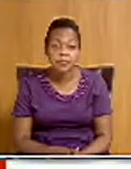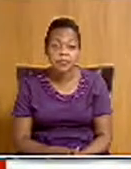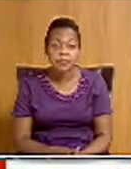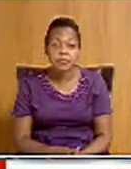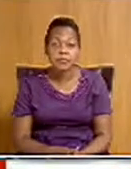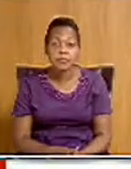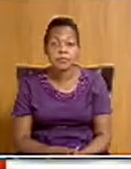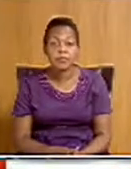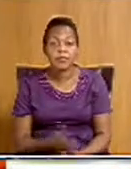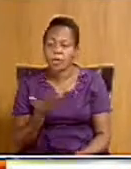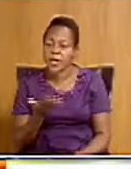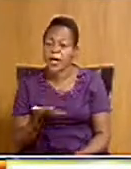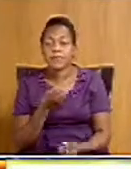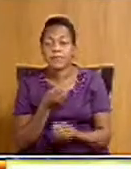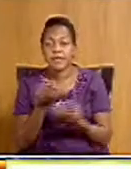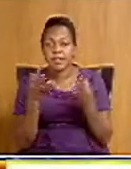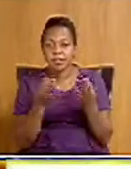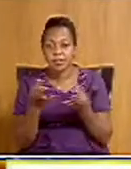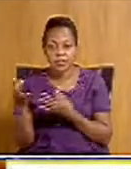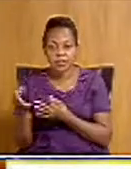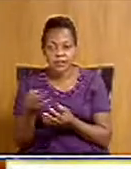surpluses.